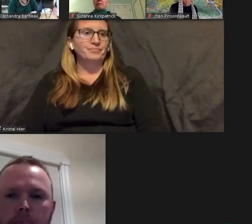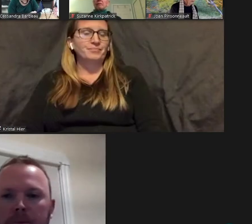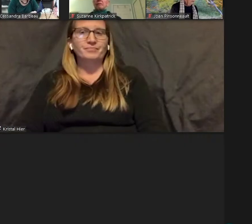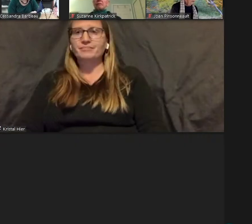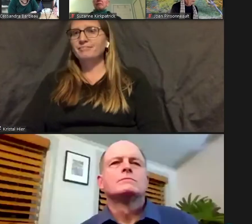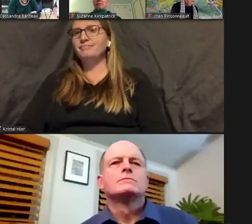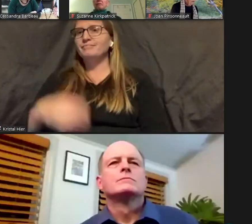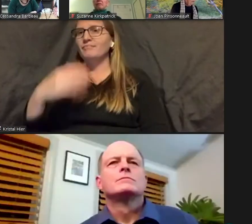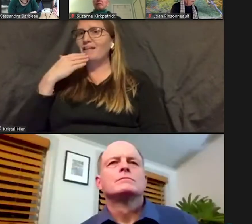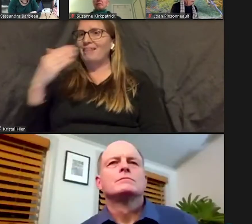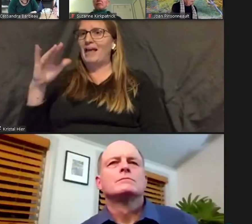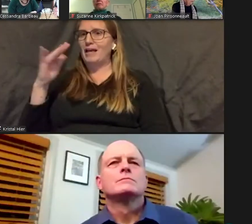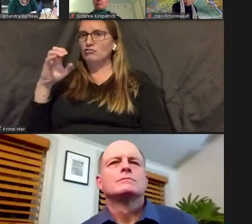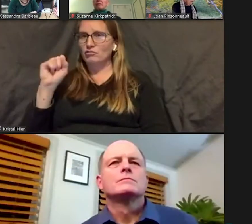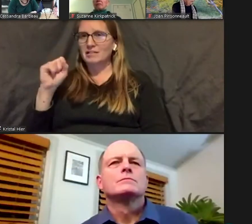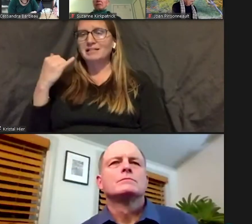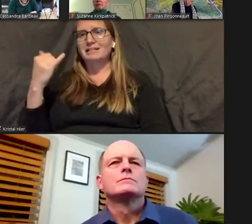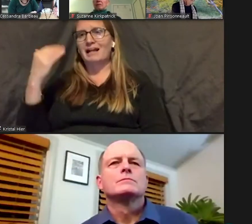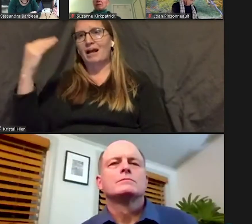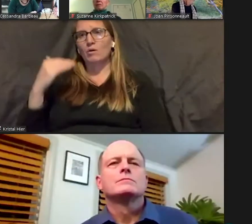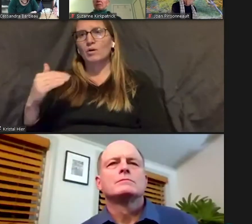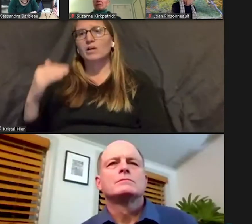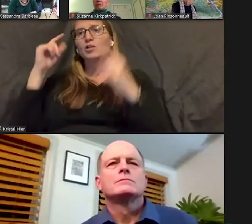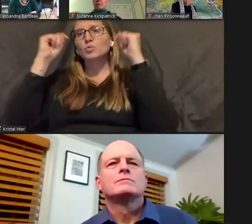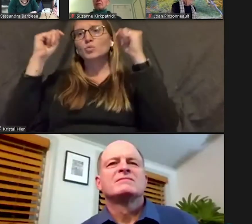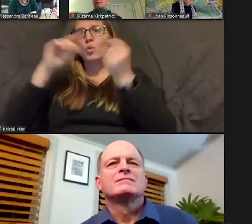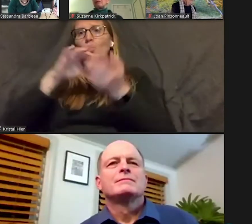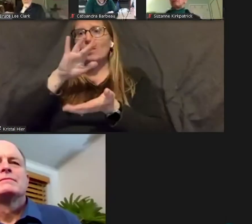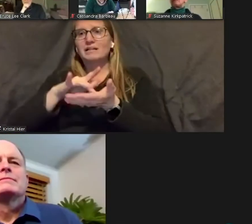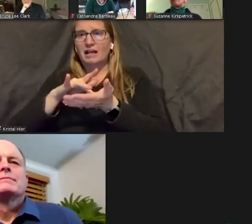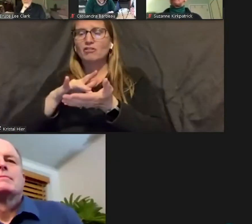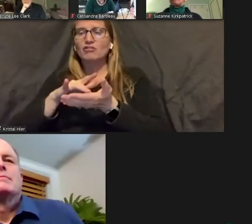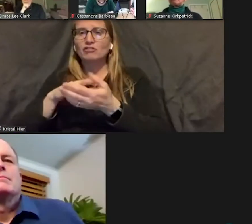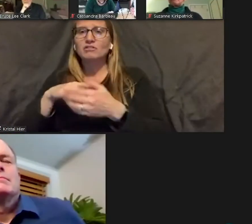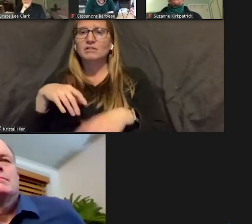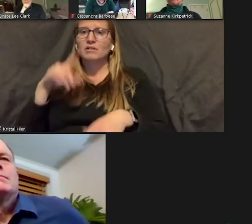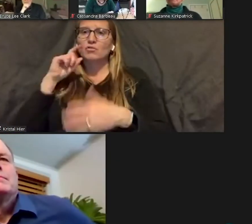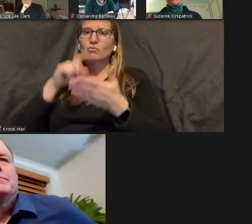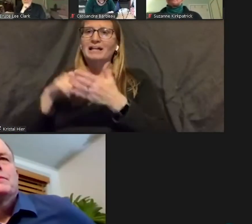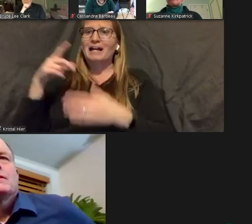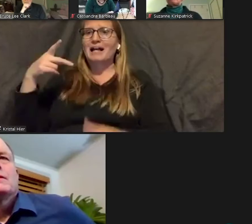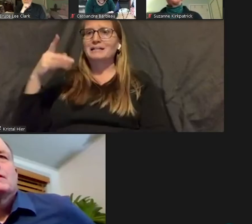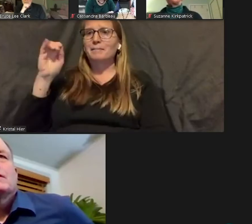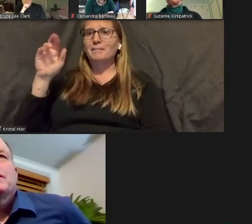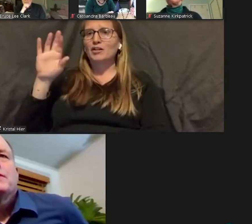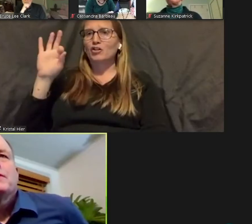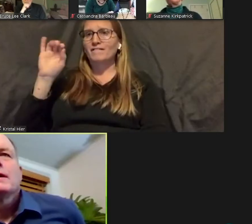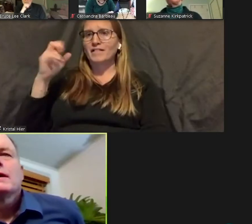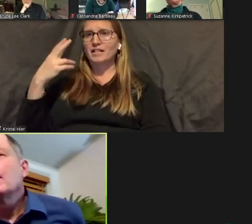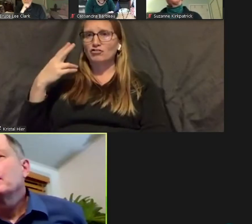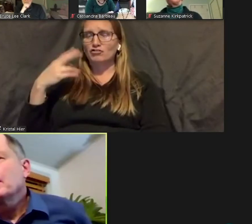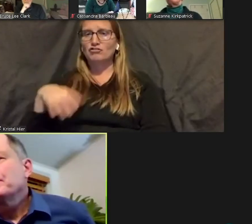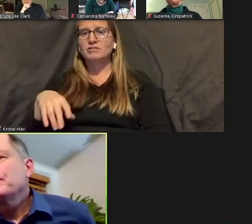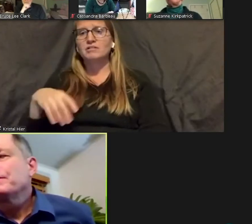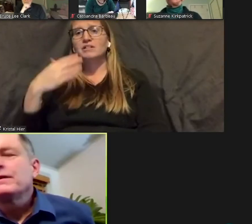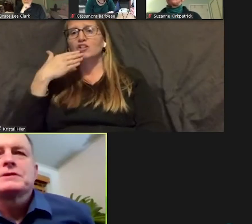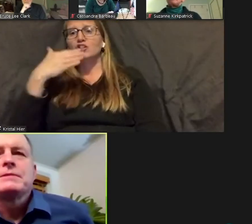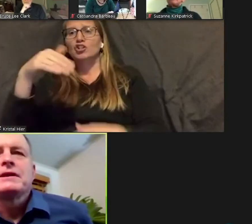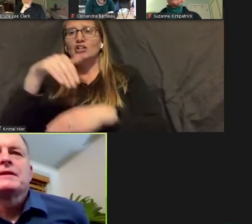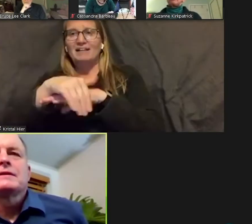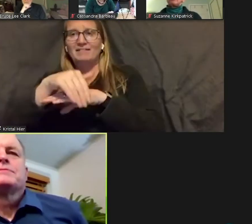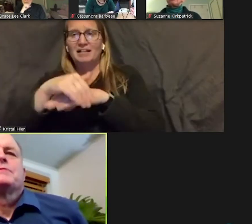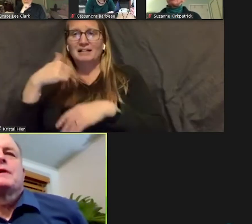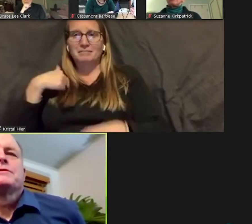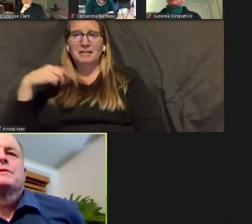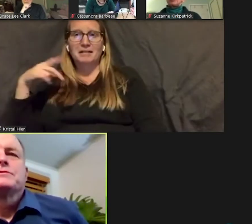Chris, thank you. Next, we move to the Tutorial Center and recognize Peter Fish. Peter? Good evening. I'm Peter